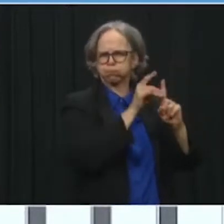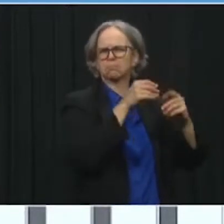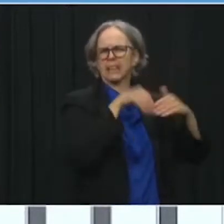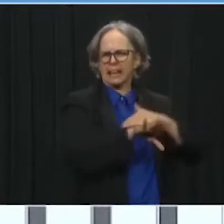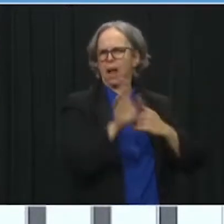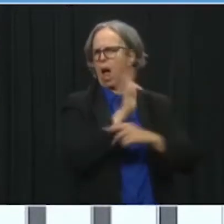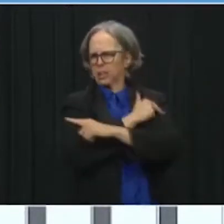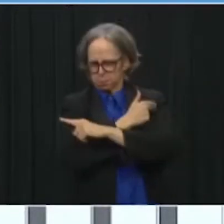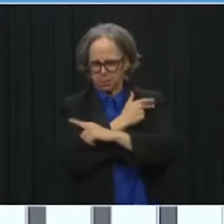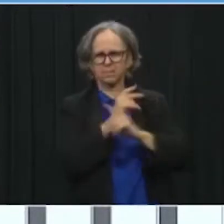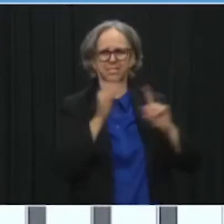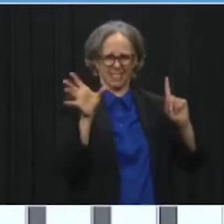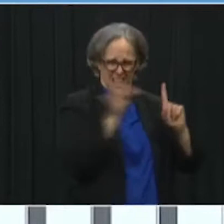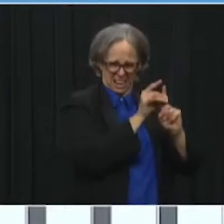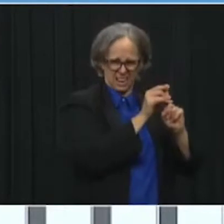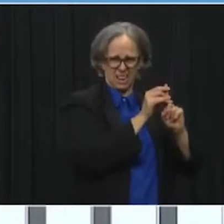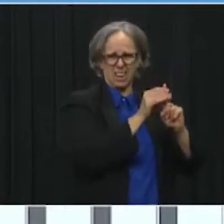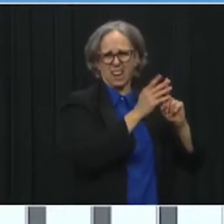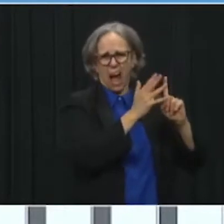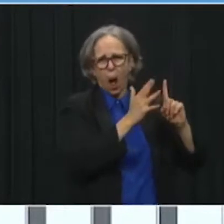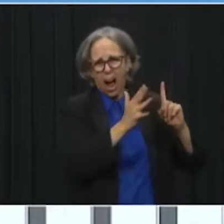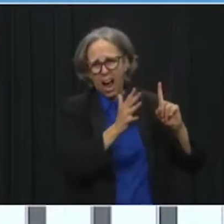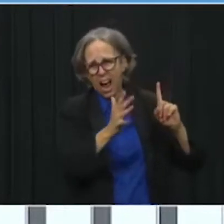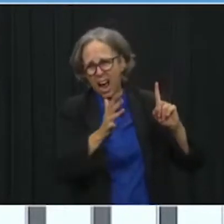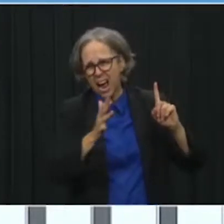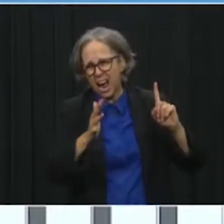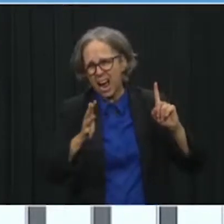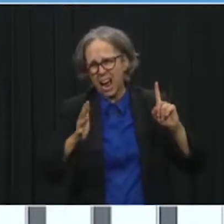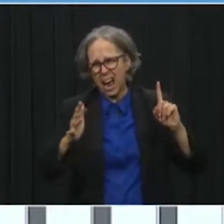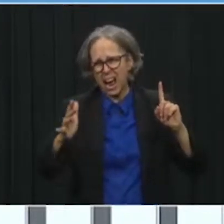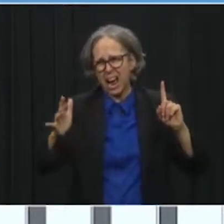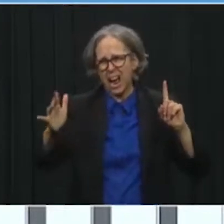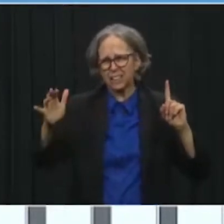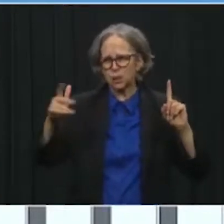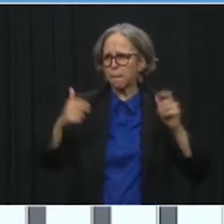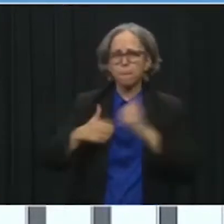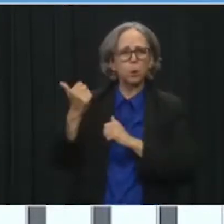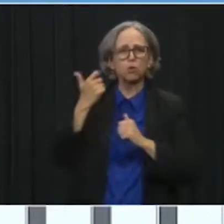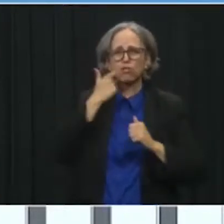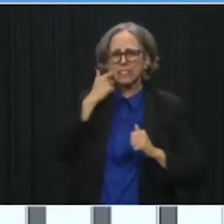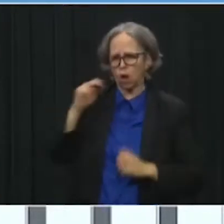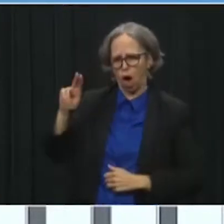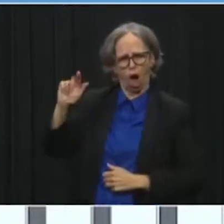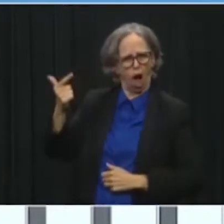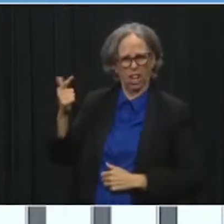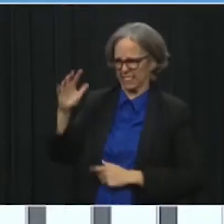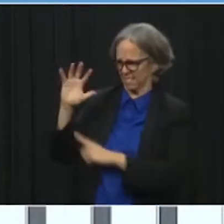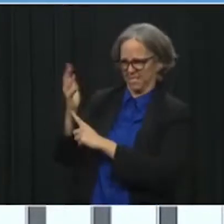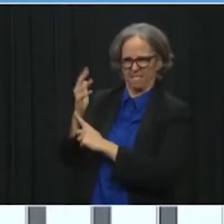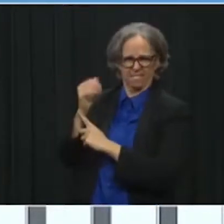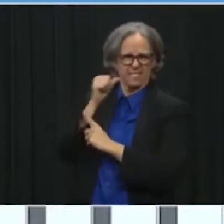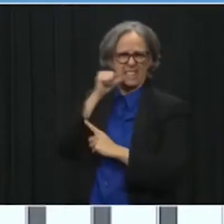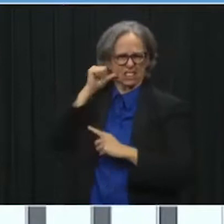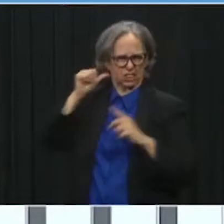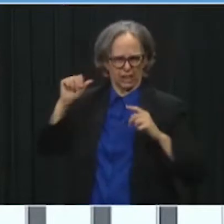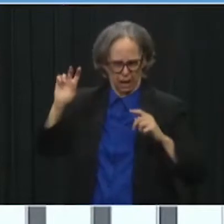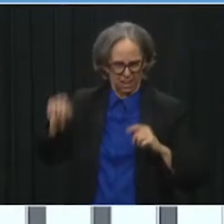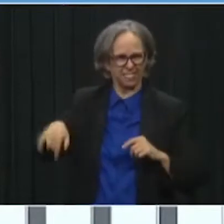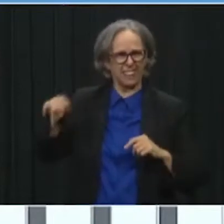statewide. The last date we have is August 5th, and that number has now climbed